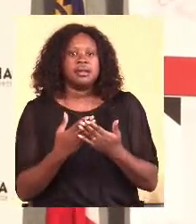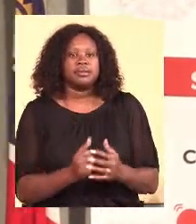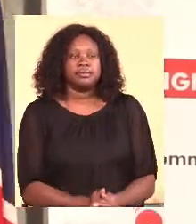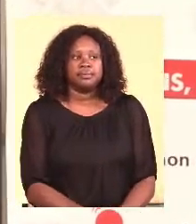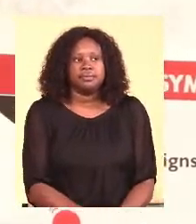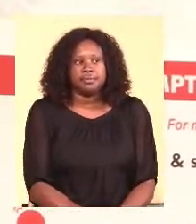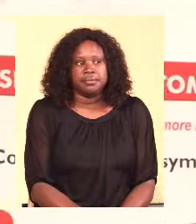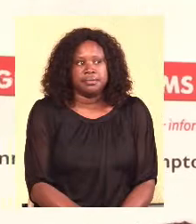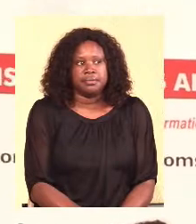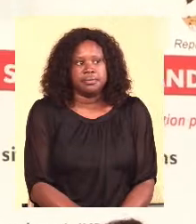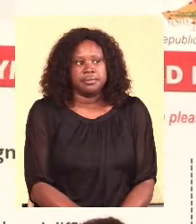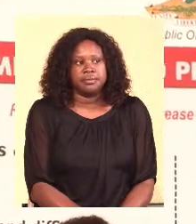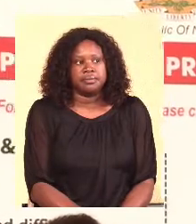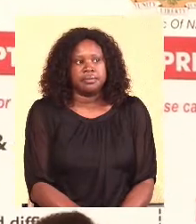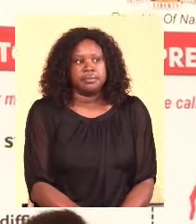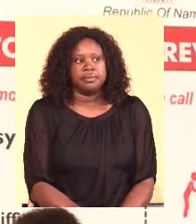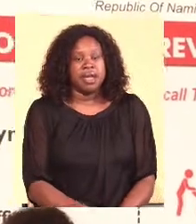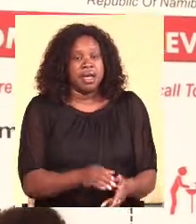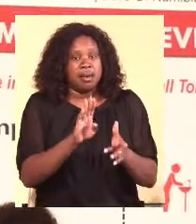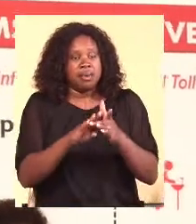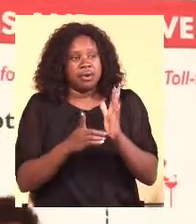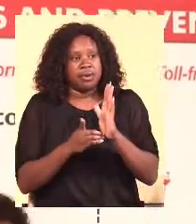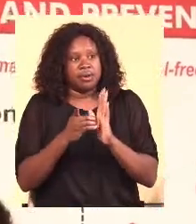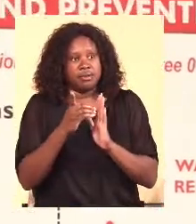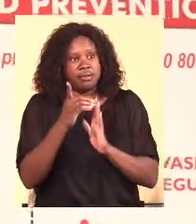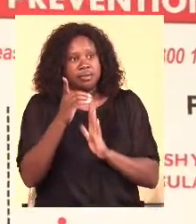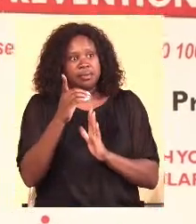In terms of developing our own